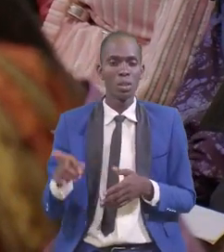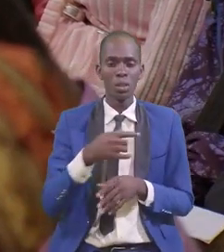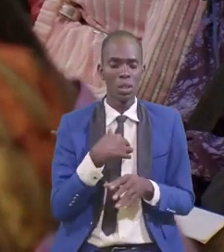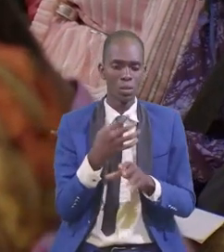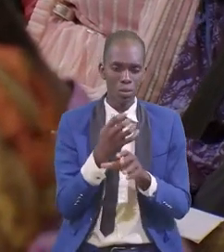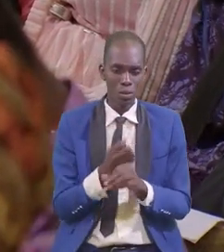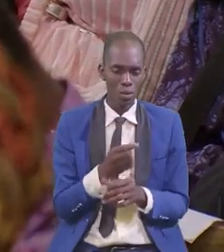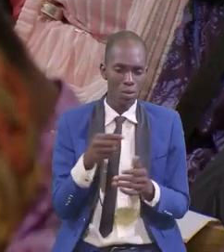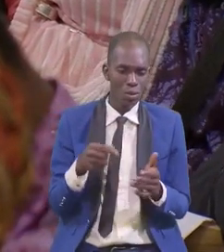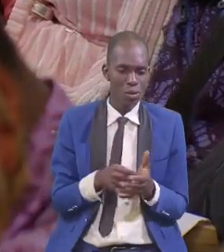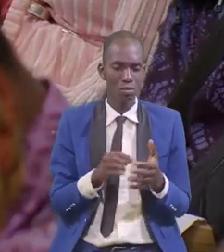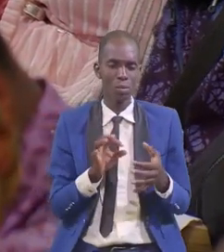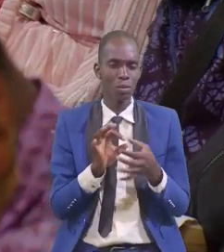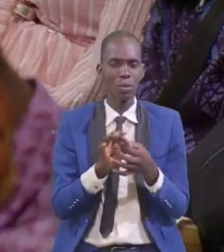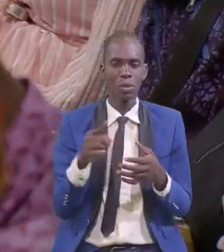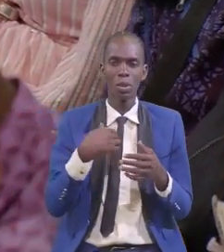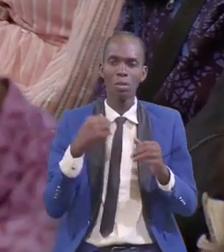They've committed themselves